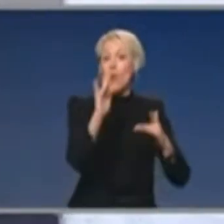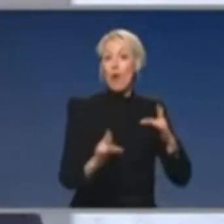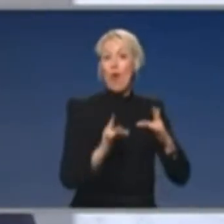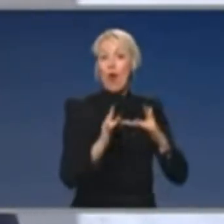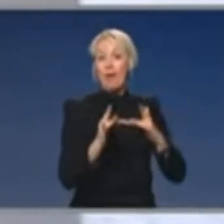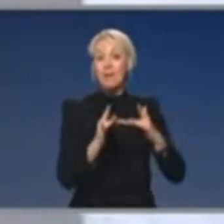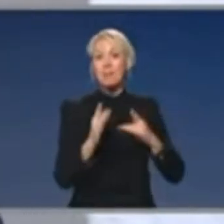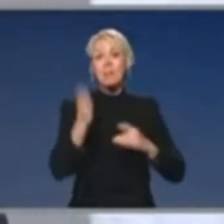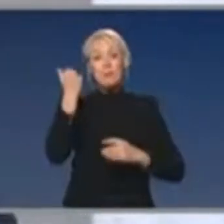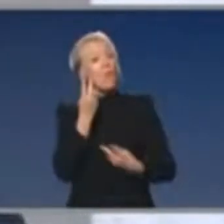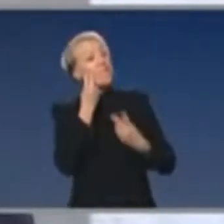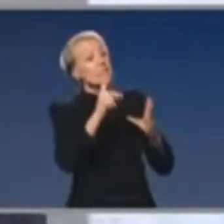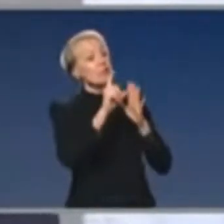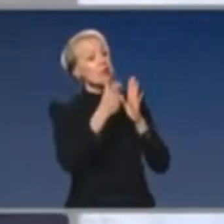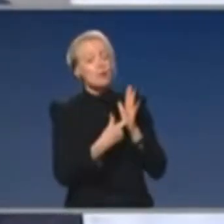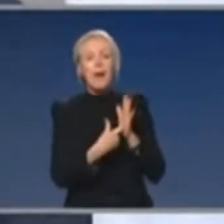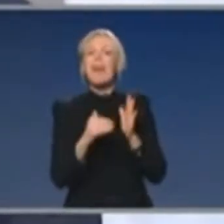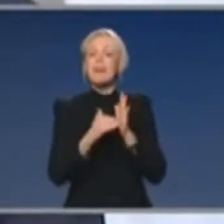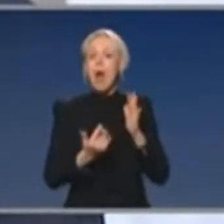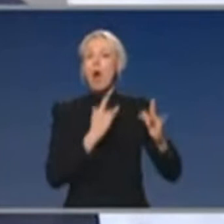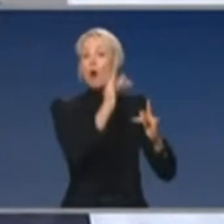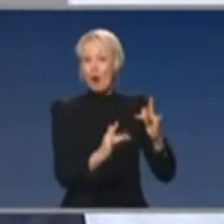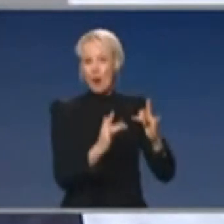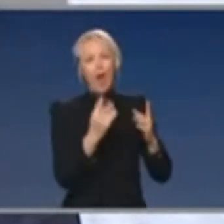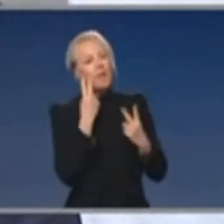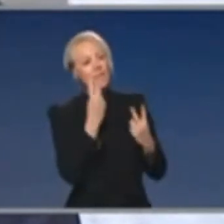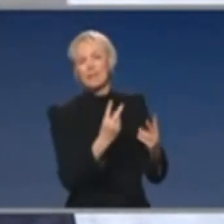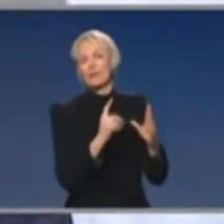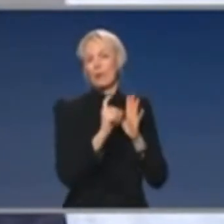impacts. But those opportunities, while they have many